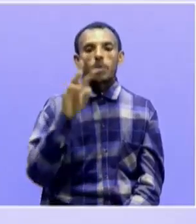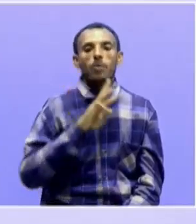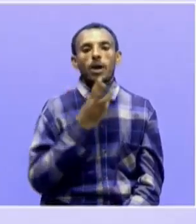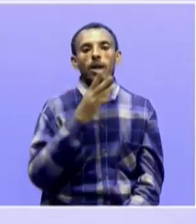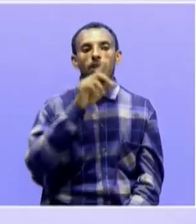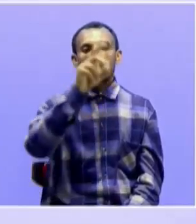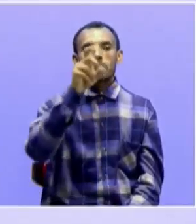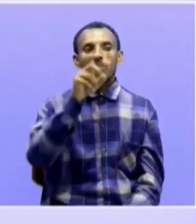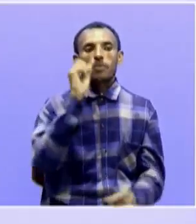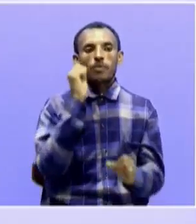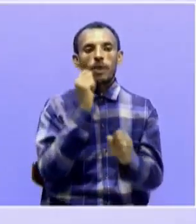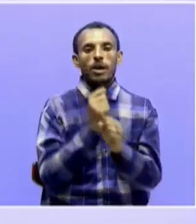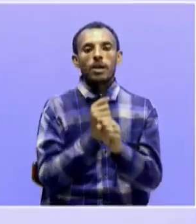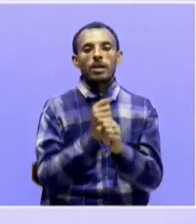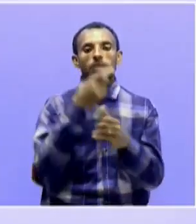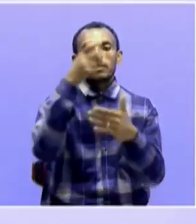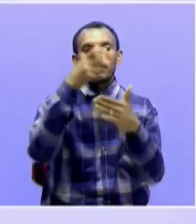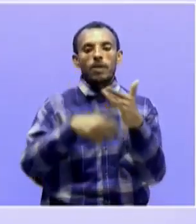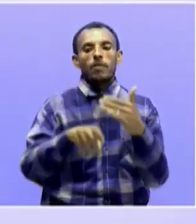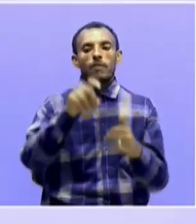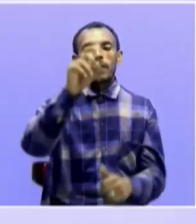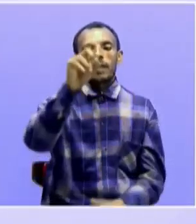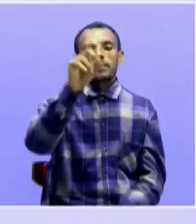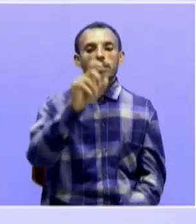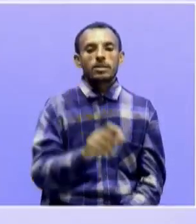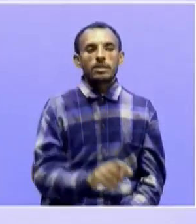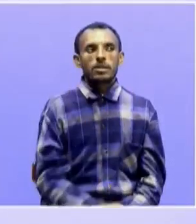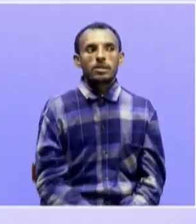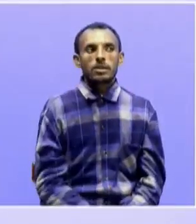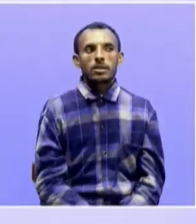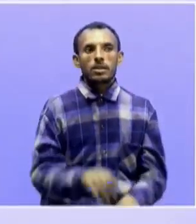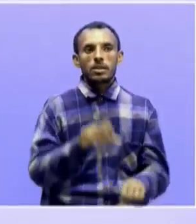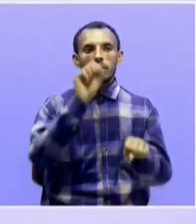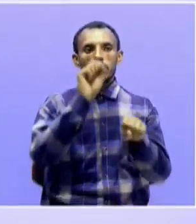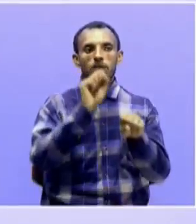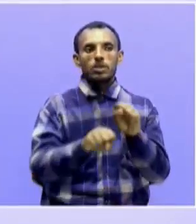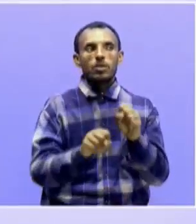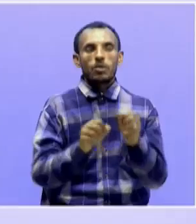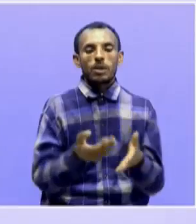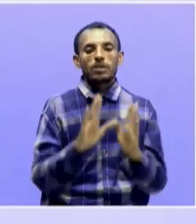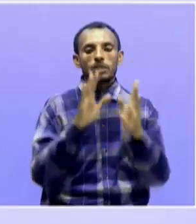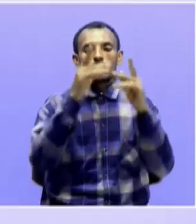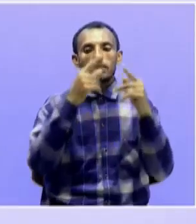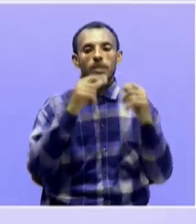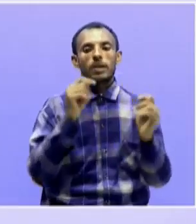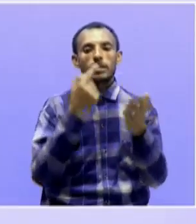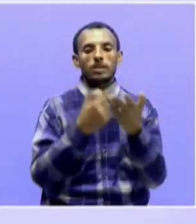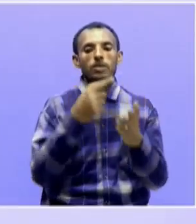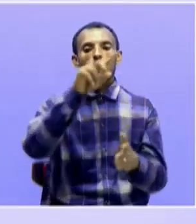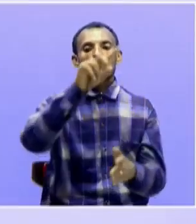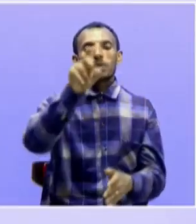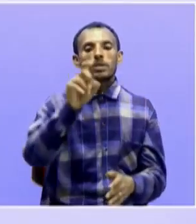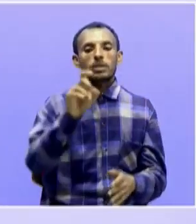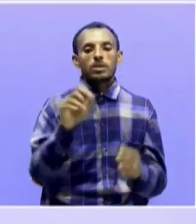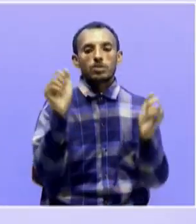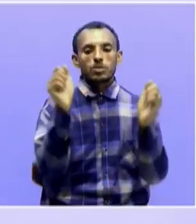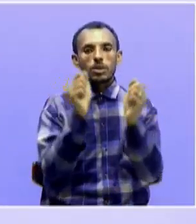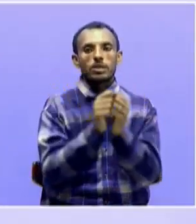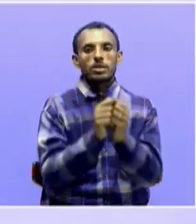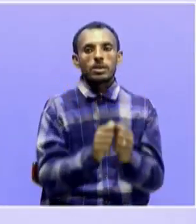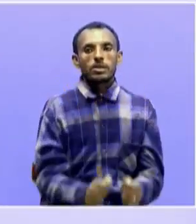to find the value of x. So let's try this question together.